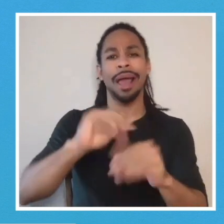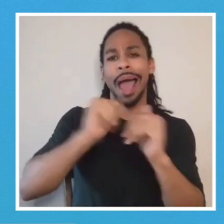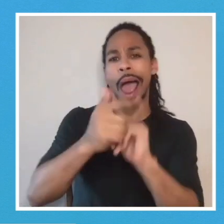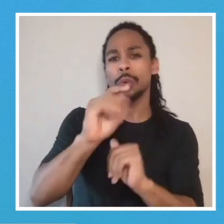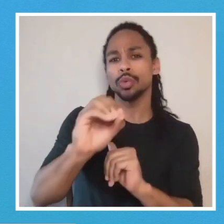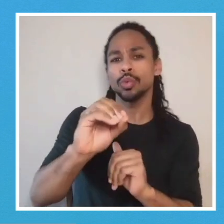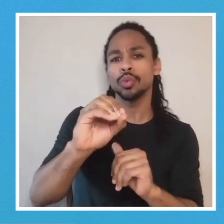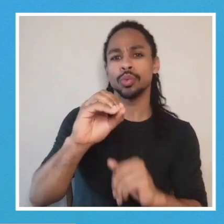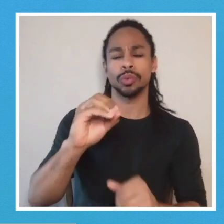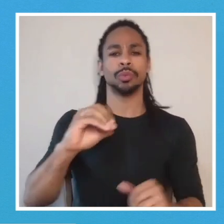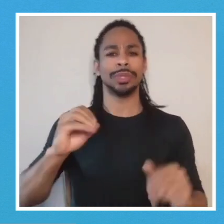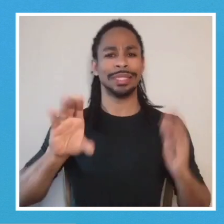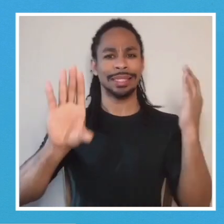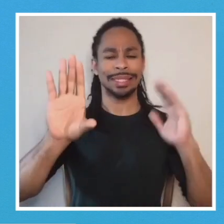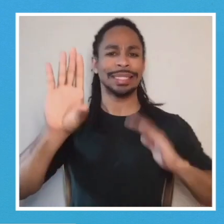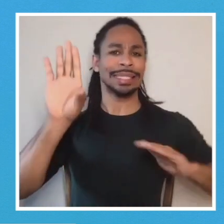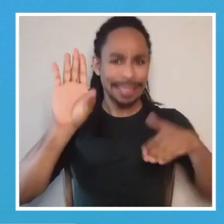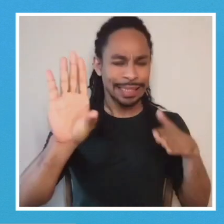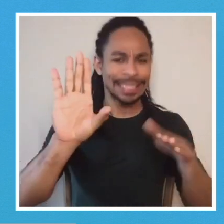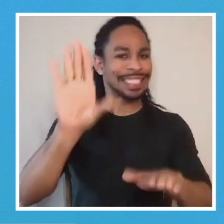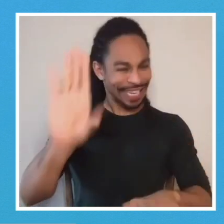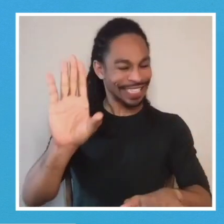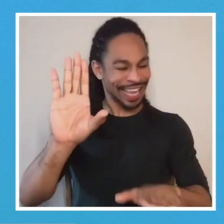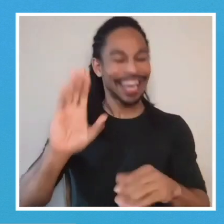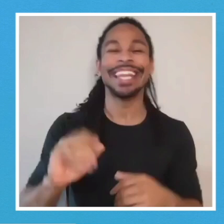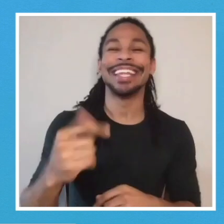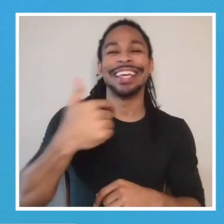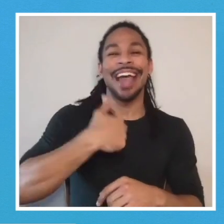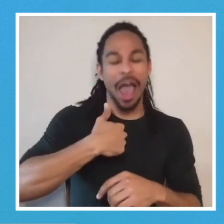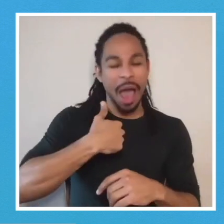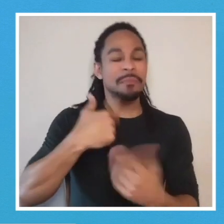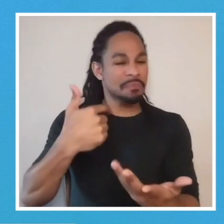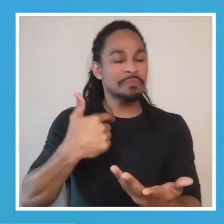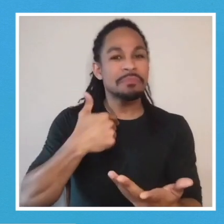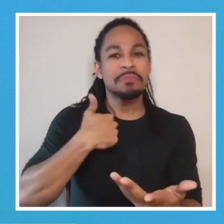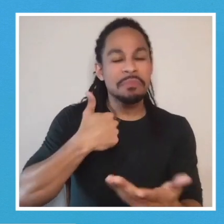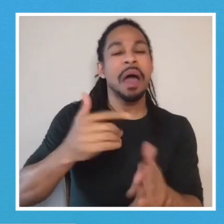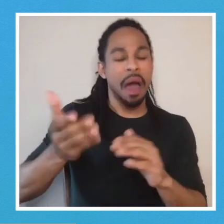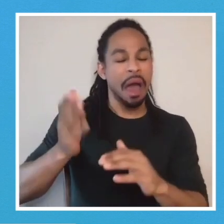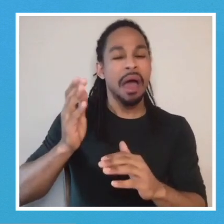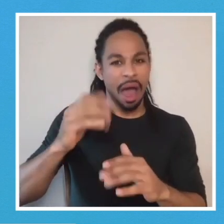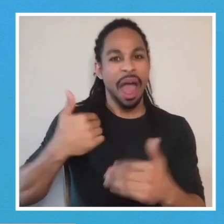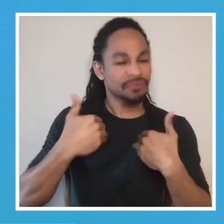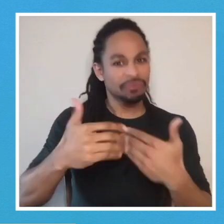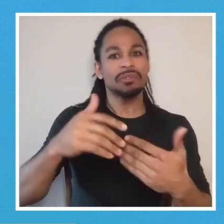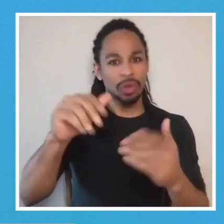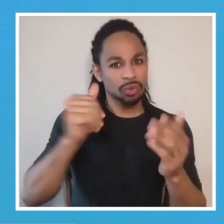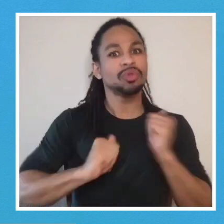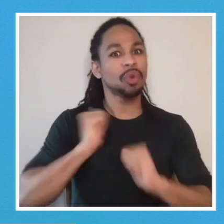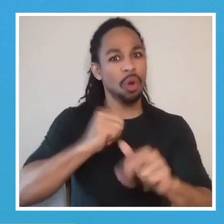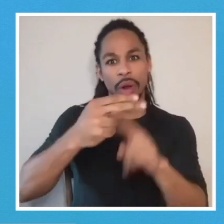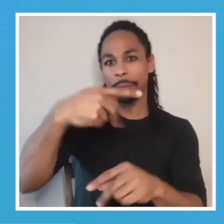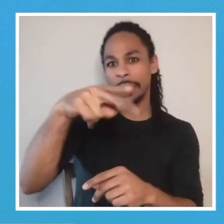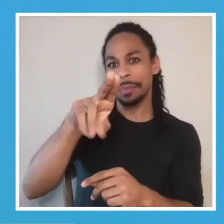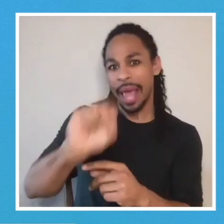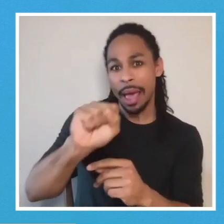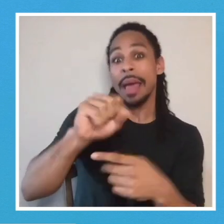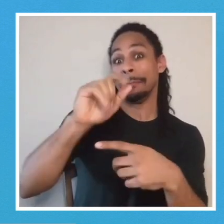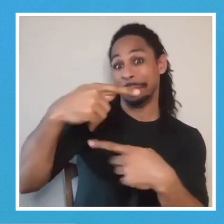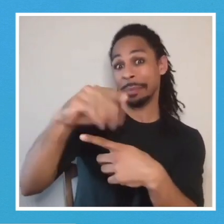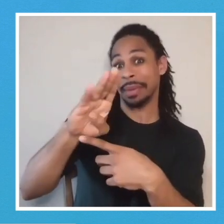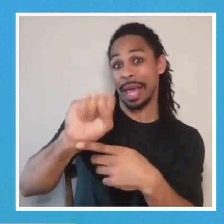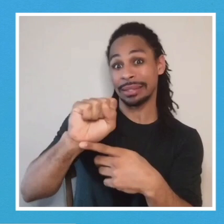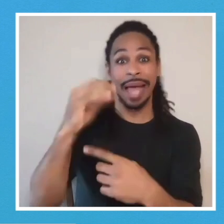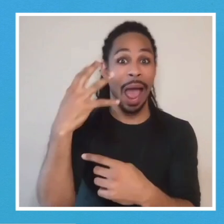Onion and The Daily Show. I have a program coming out this summer on PBS called America Outdoors. And all those forces really land